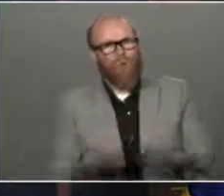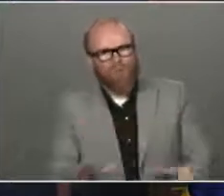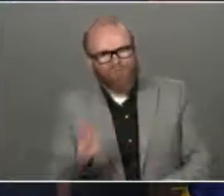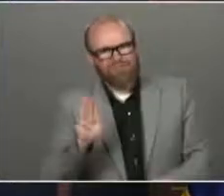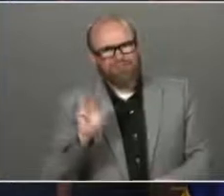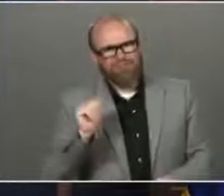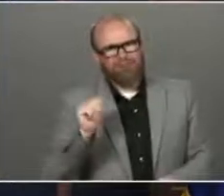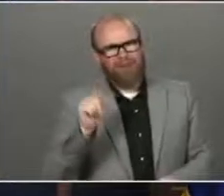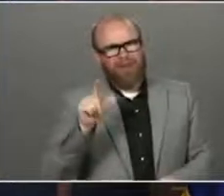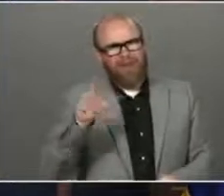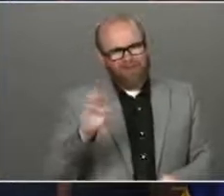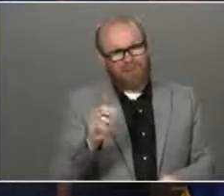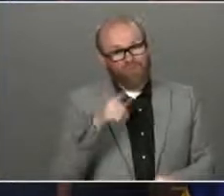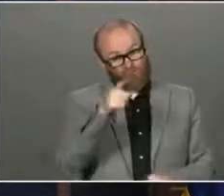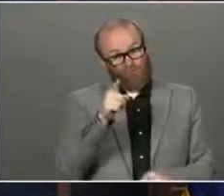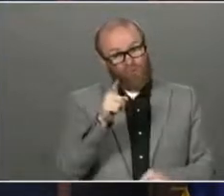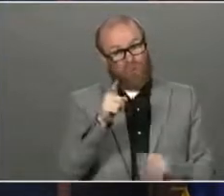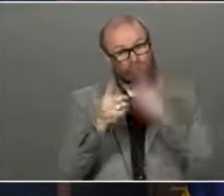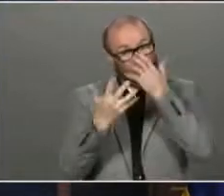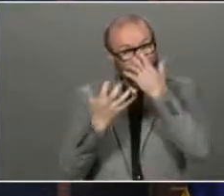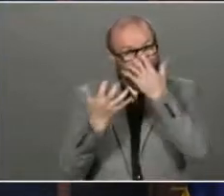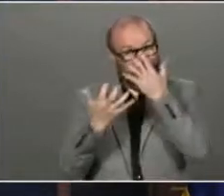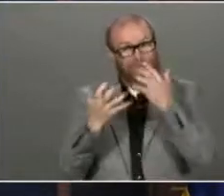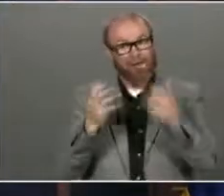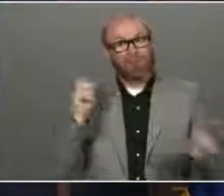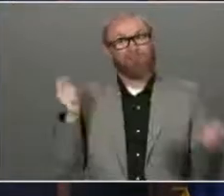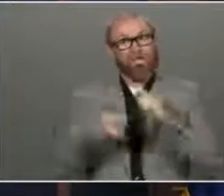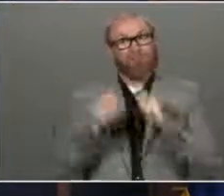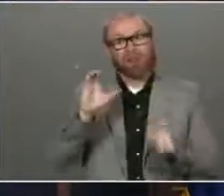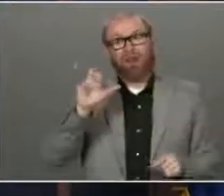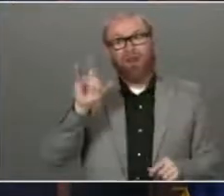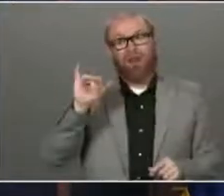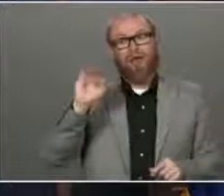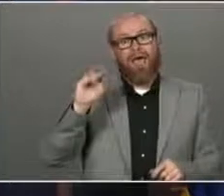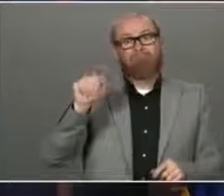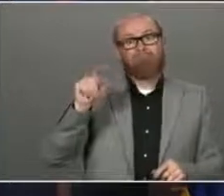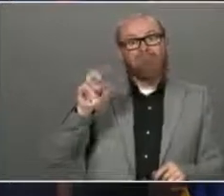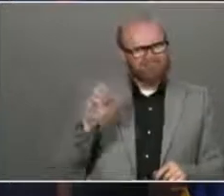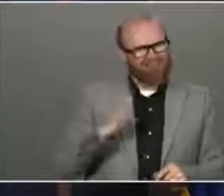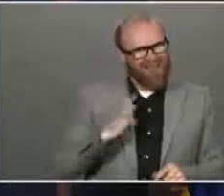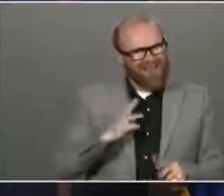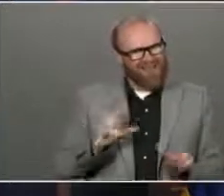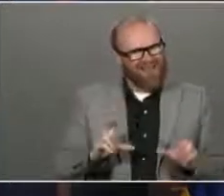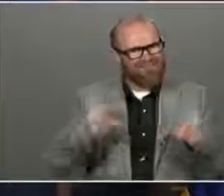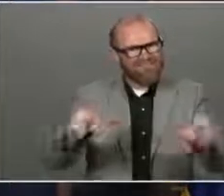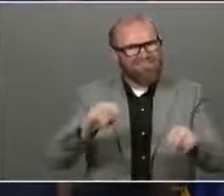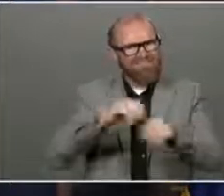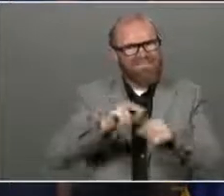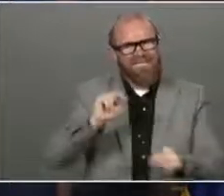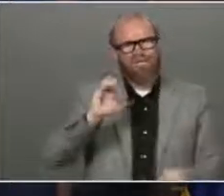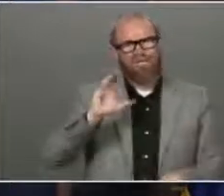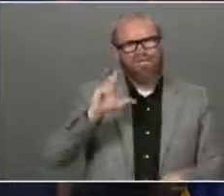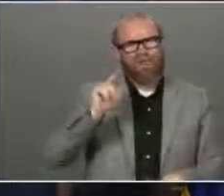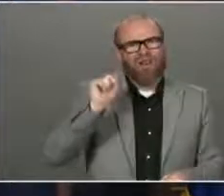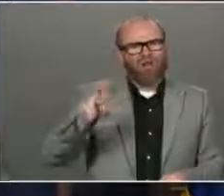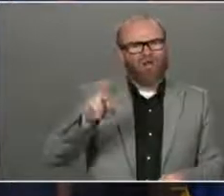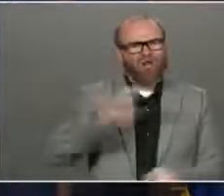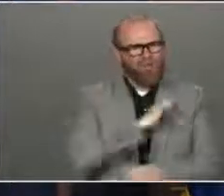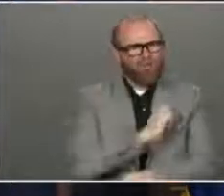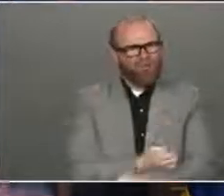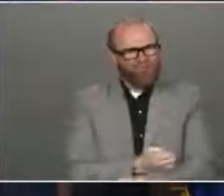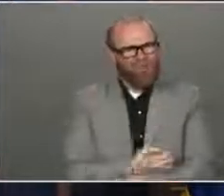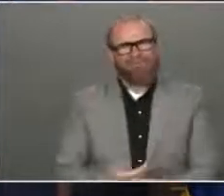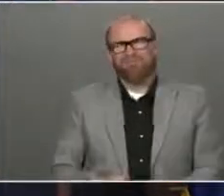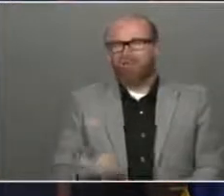climate change, let's be investing in nuclear energy. Let's be investing in these areas that will help over the long run. And so I just